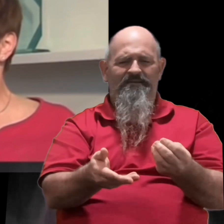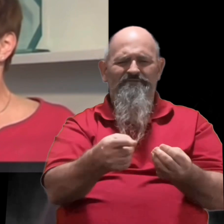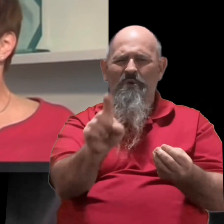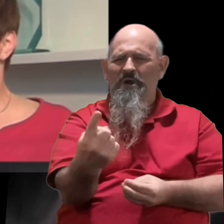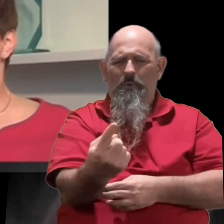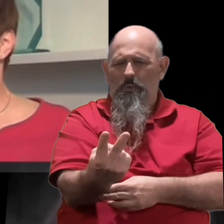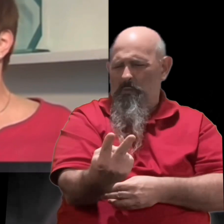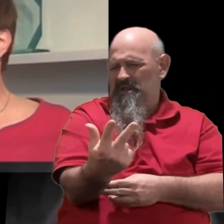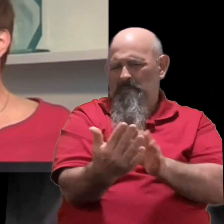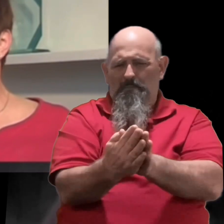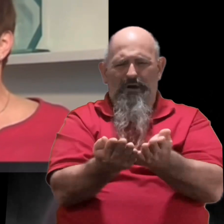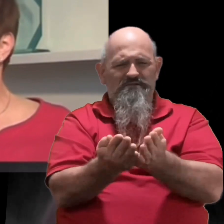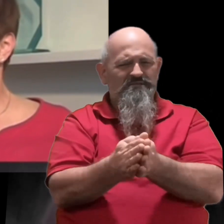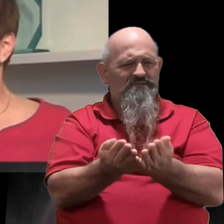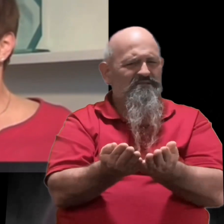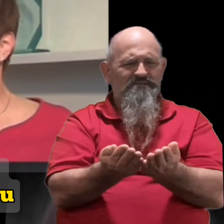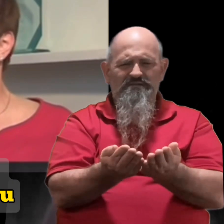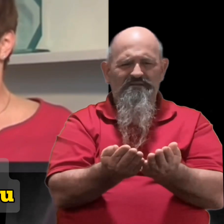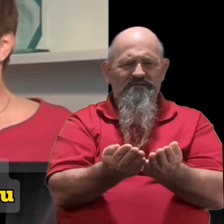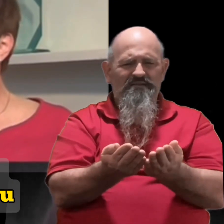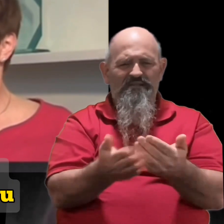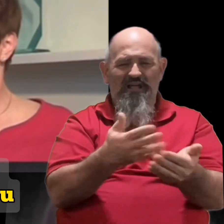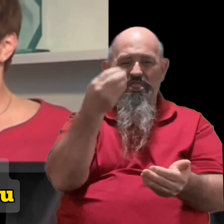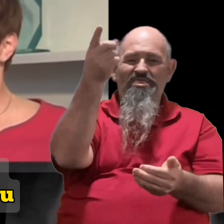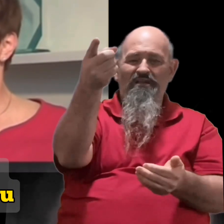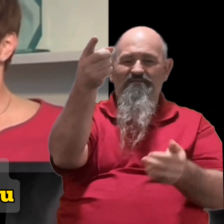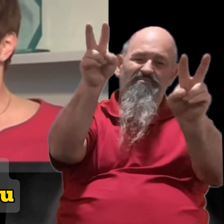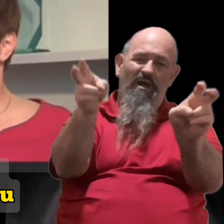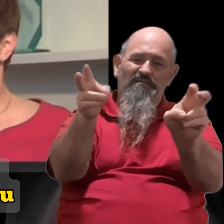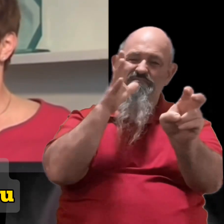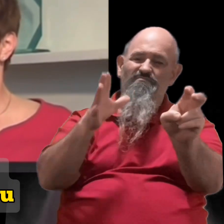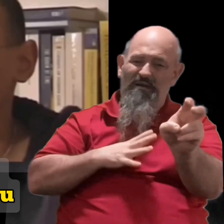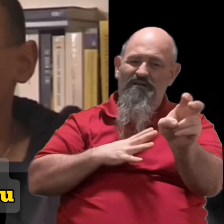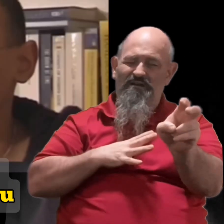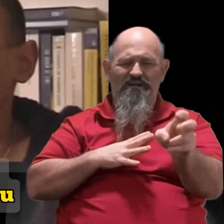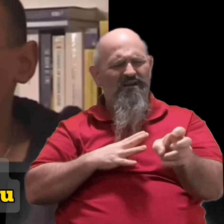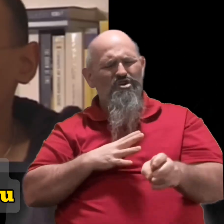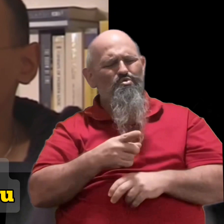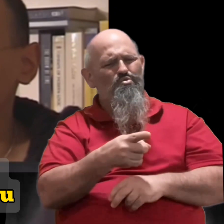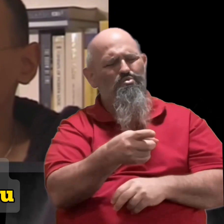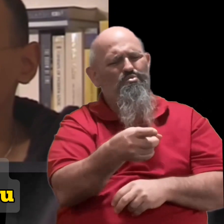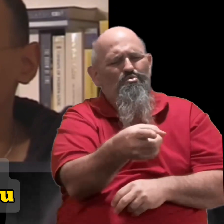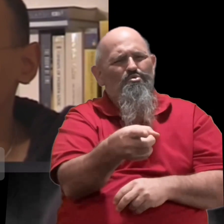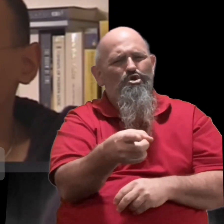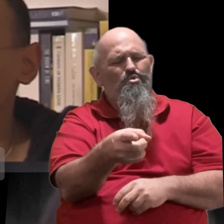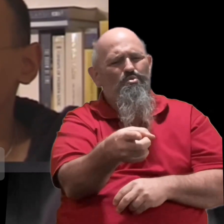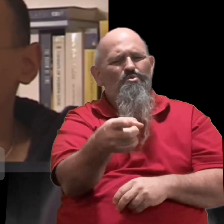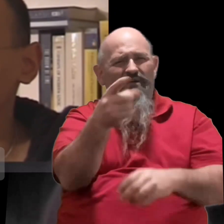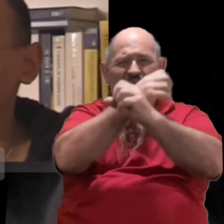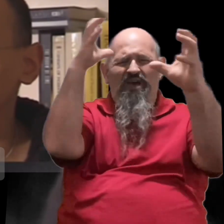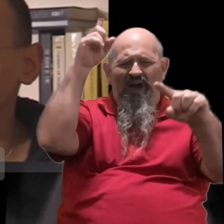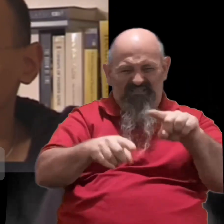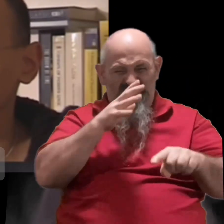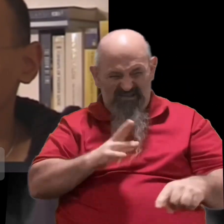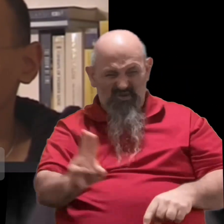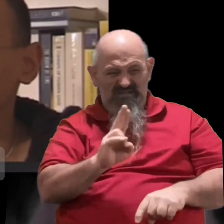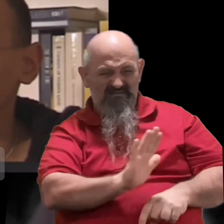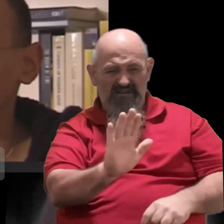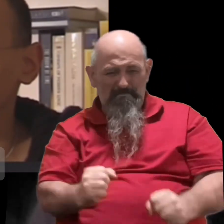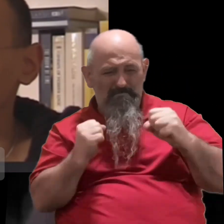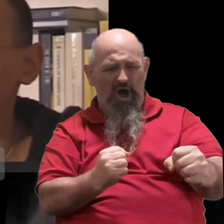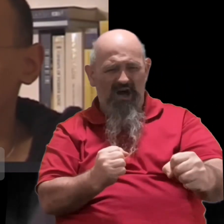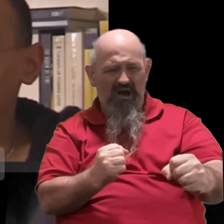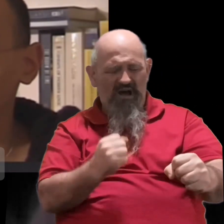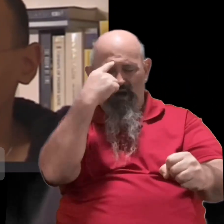There are only 2 or 3 books even out there about the subject. Women, you don't imagine a